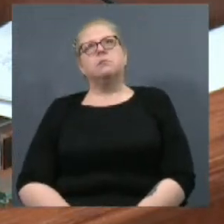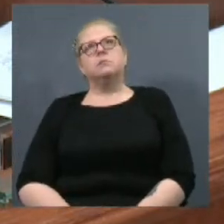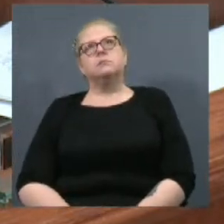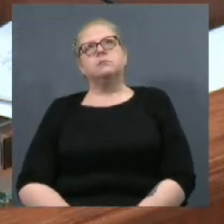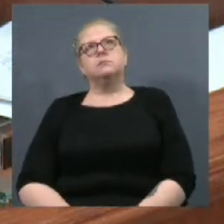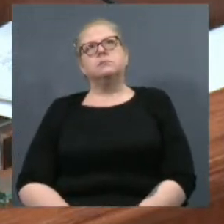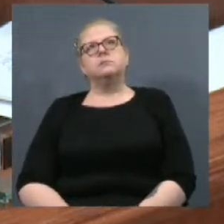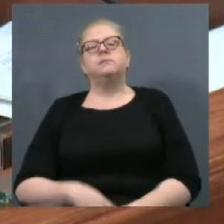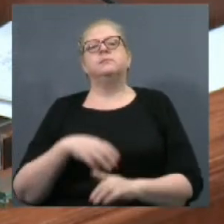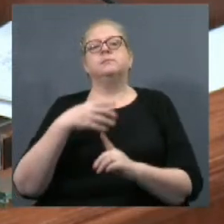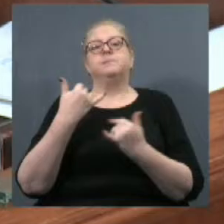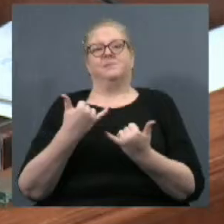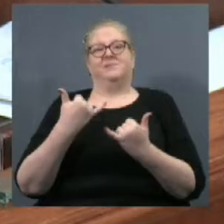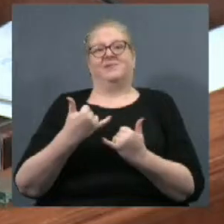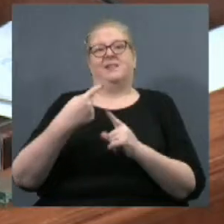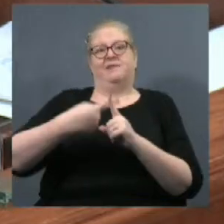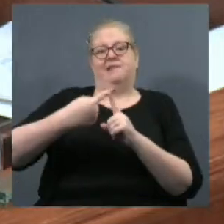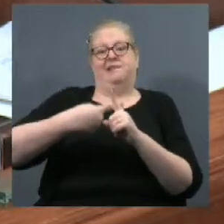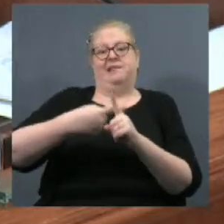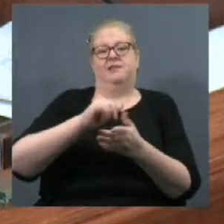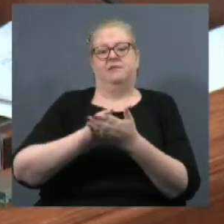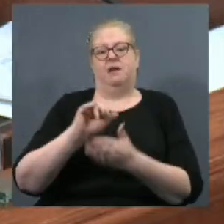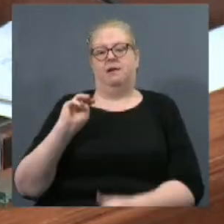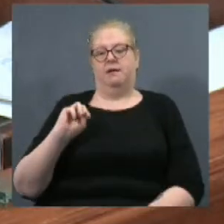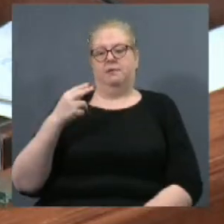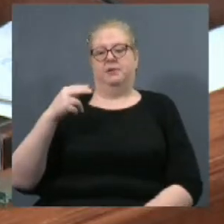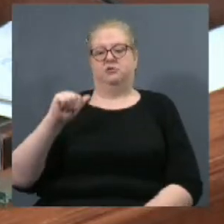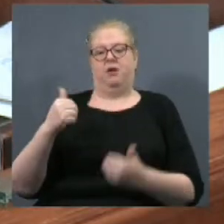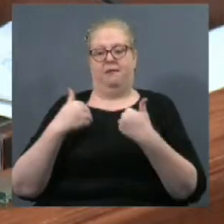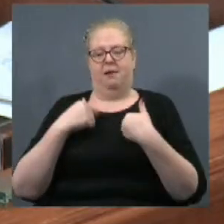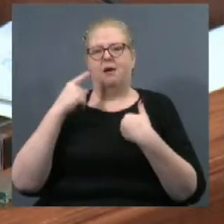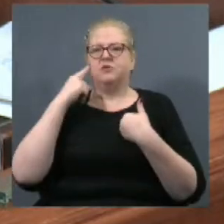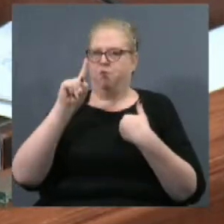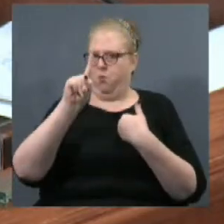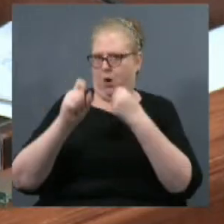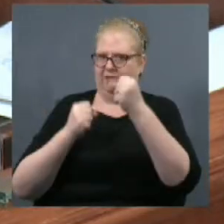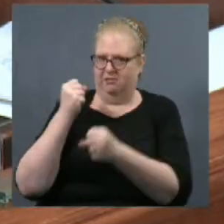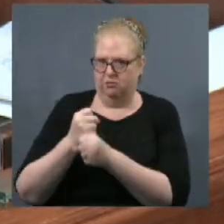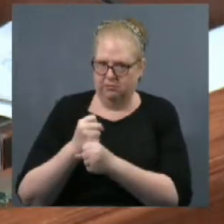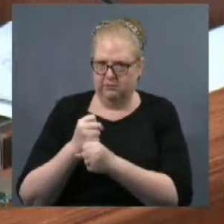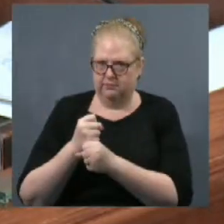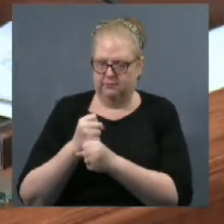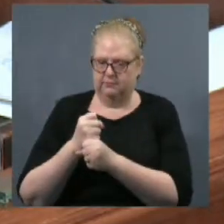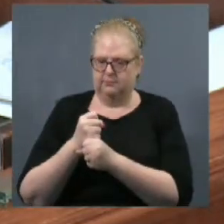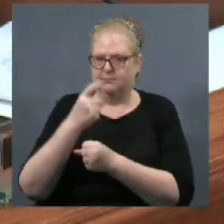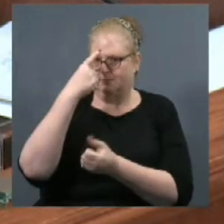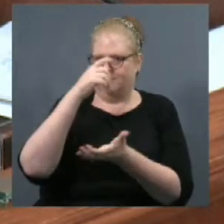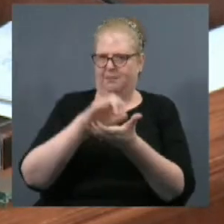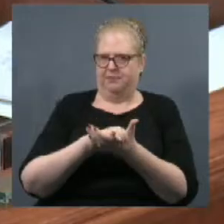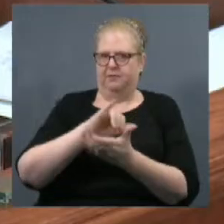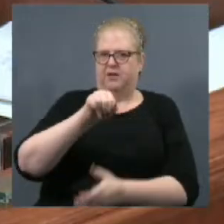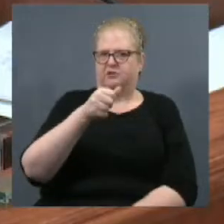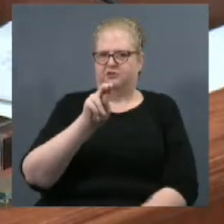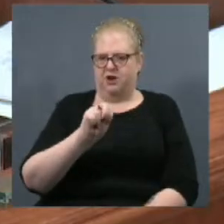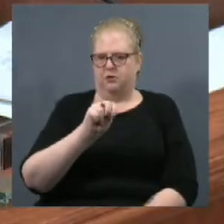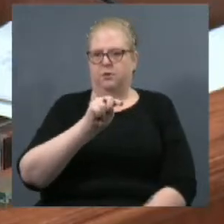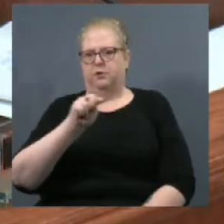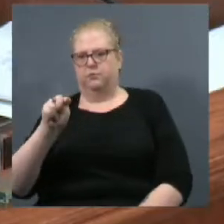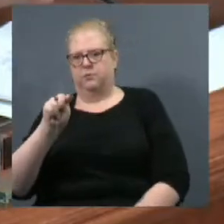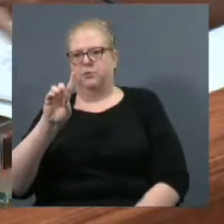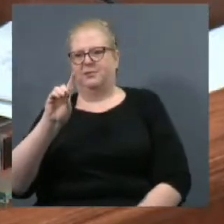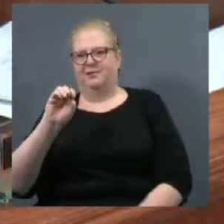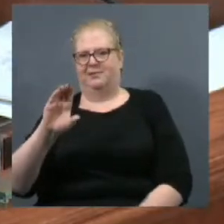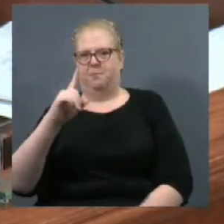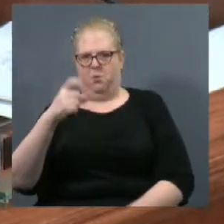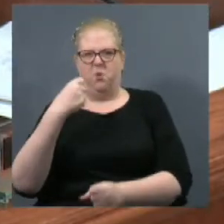leases that MHA has are for a year. I think that is the January to December year and